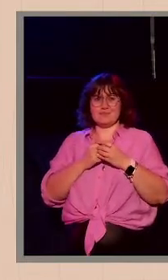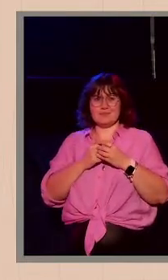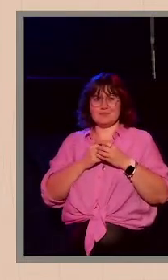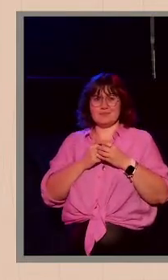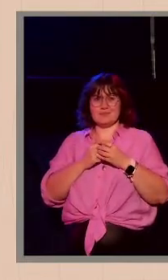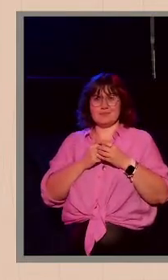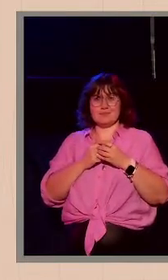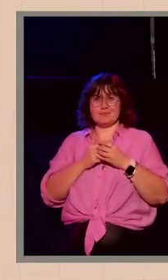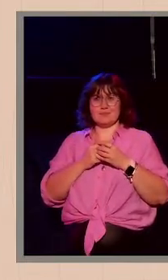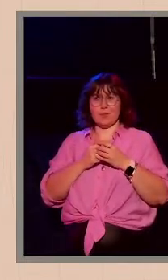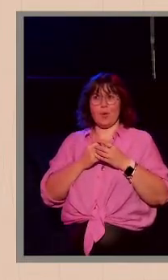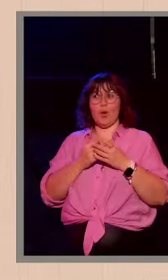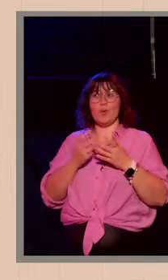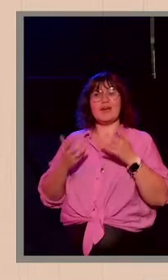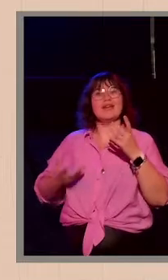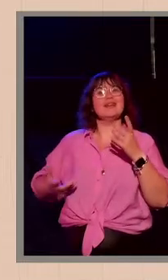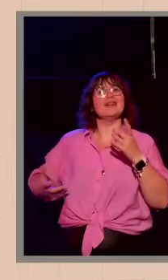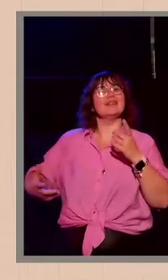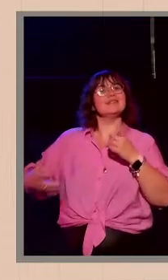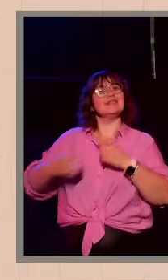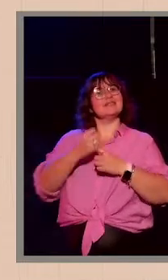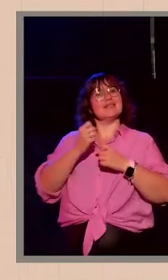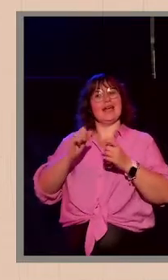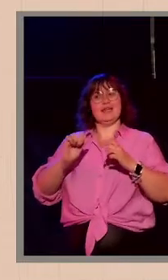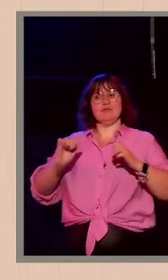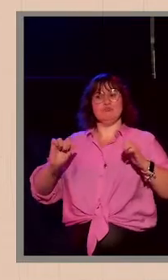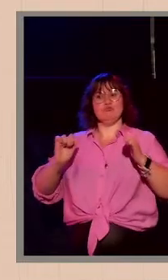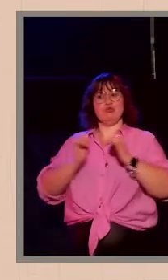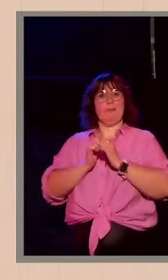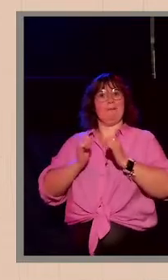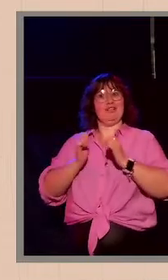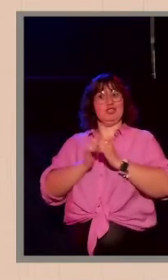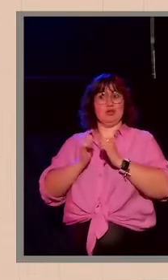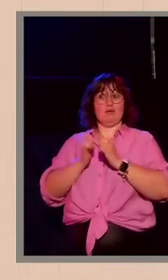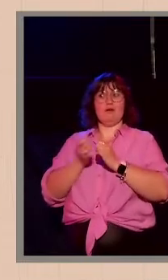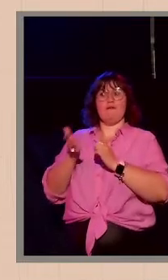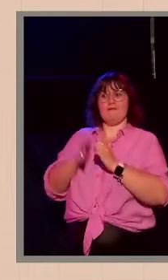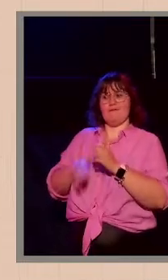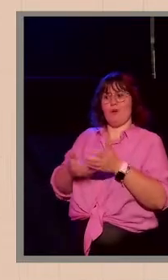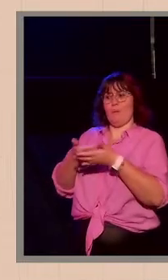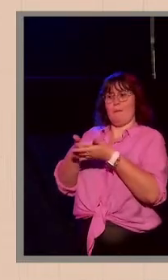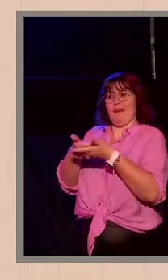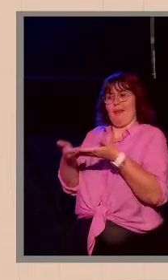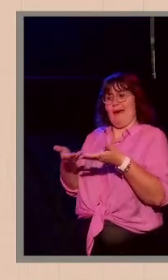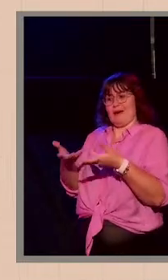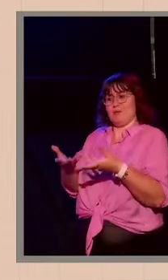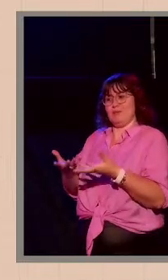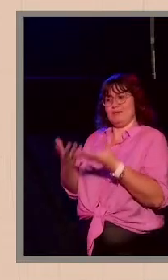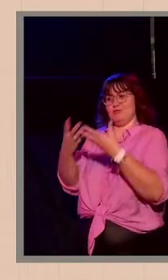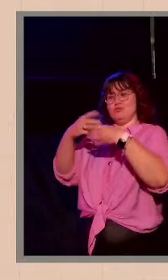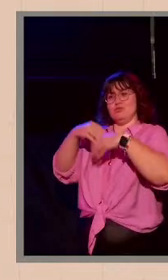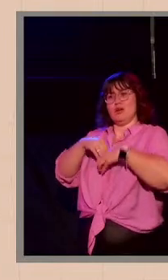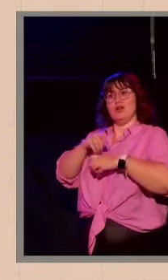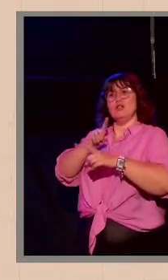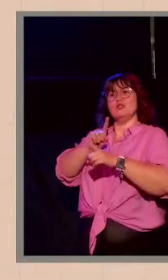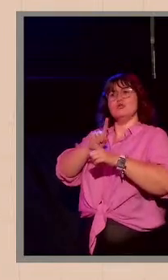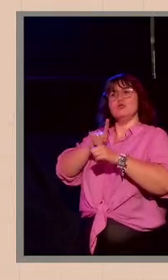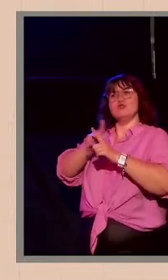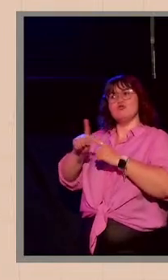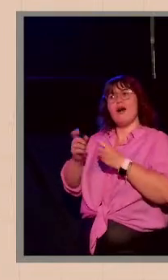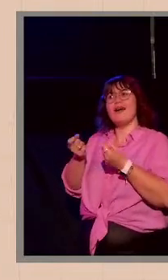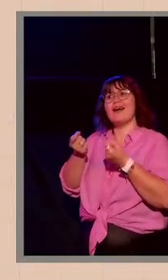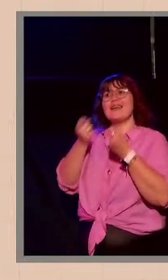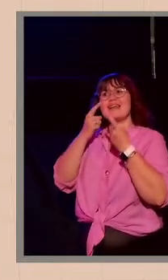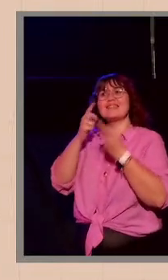or we take permission from that facility with language to try and